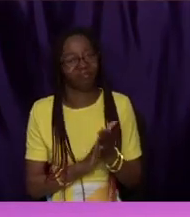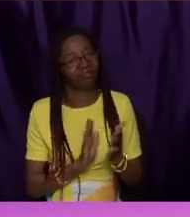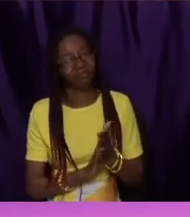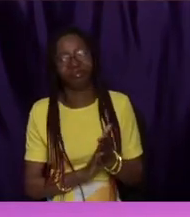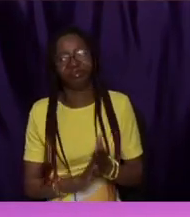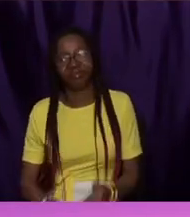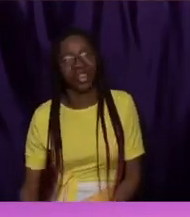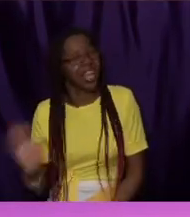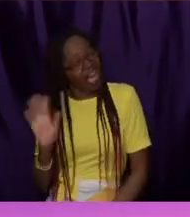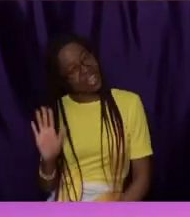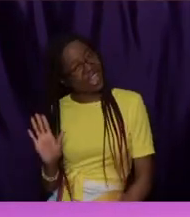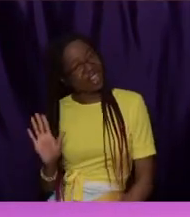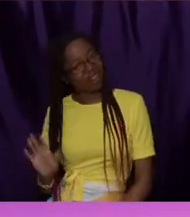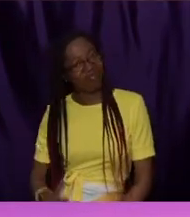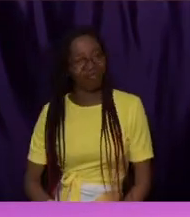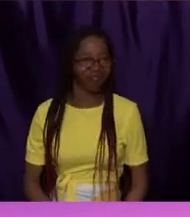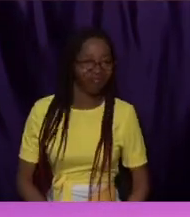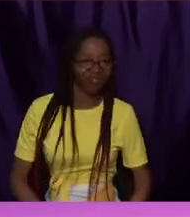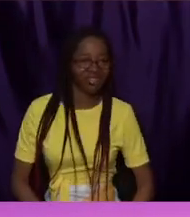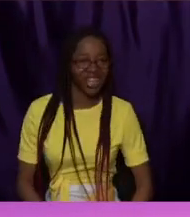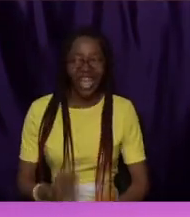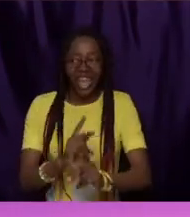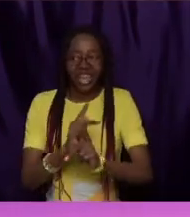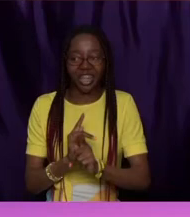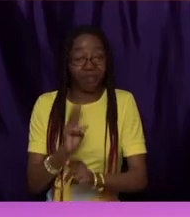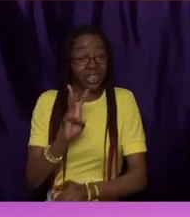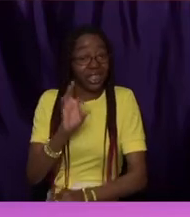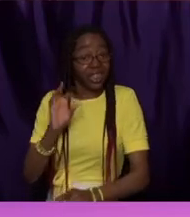Hi there. Keeping 6 feet.